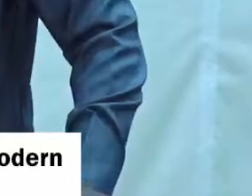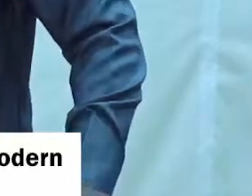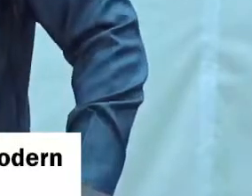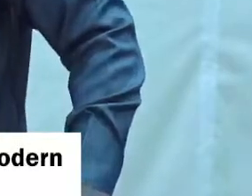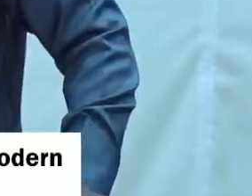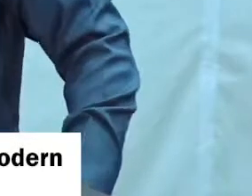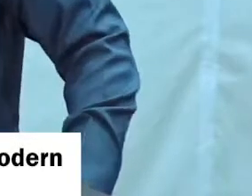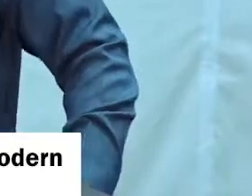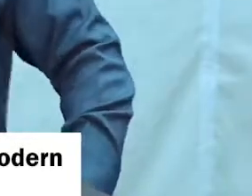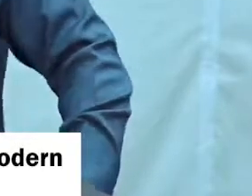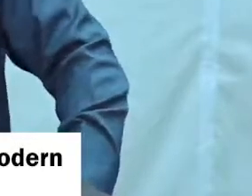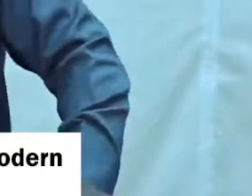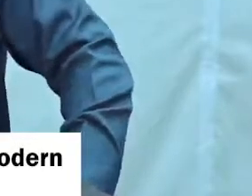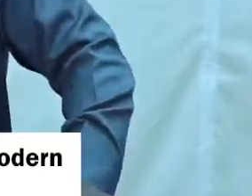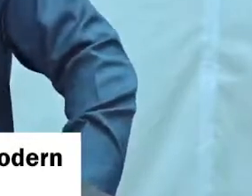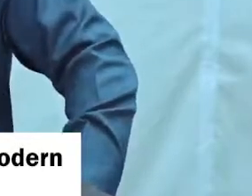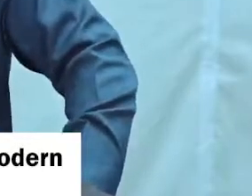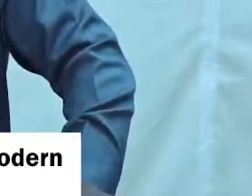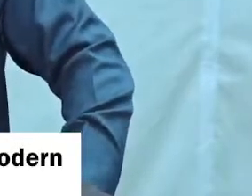honorables,